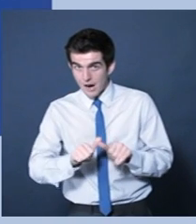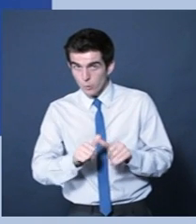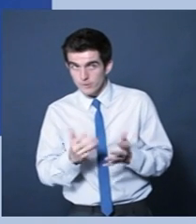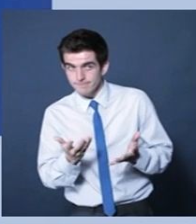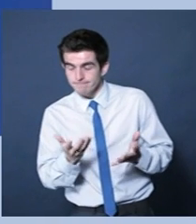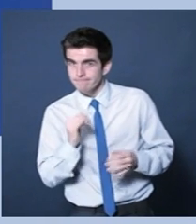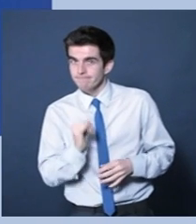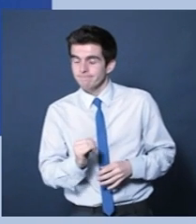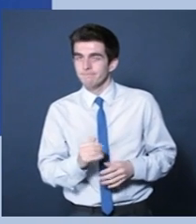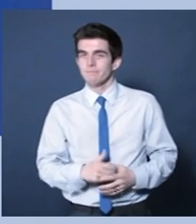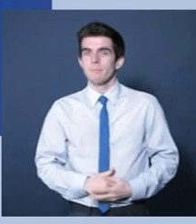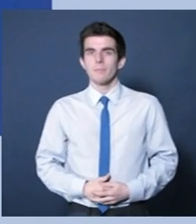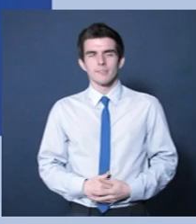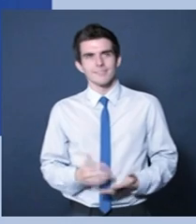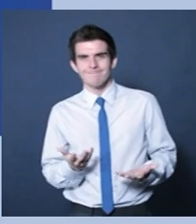not been a part of their